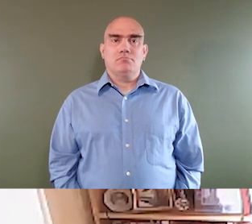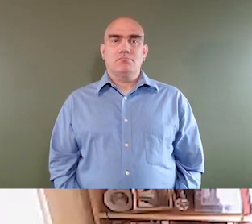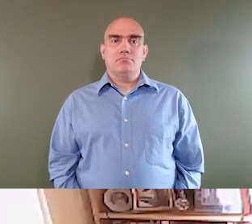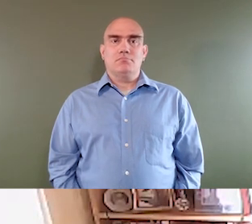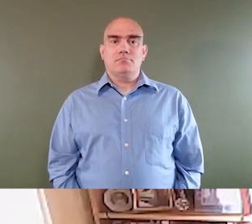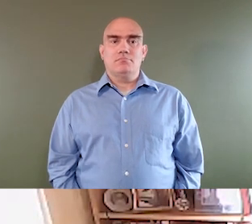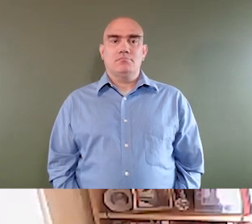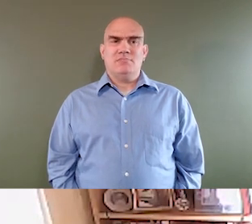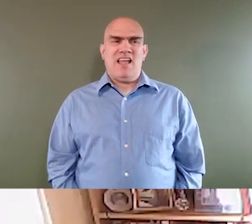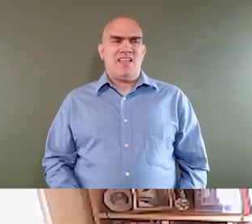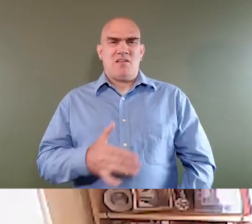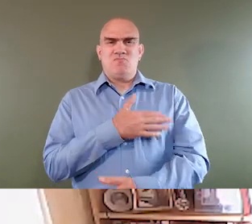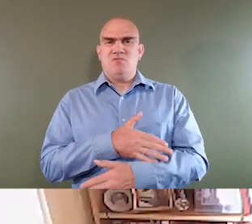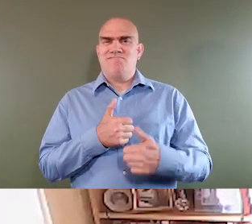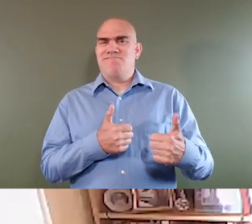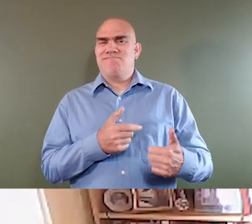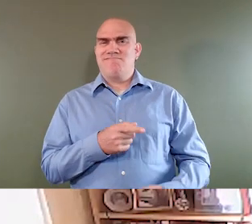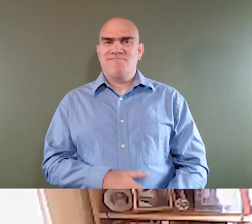Yeah, that music is great. Thank you.